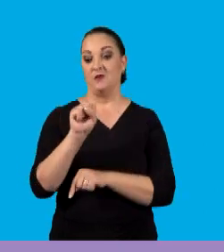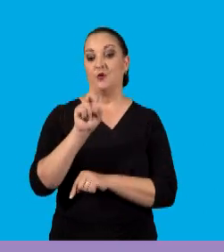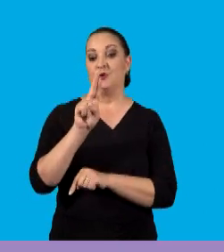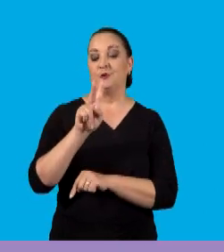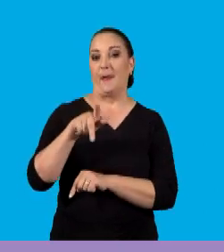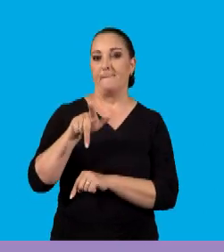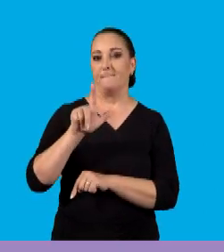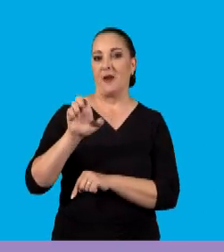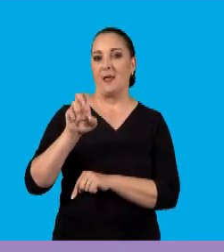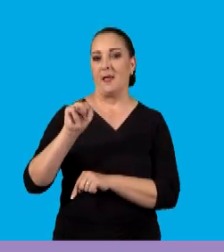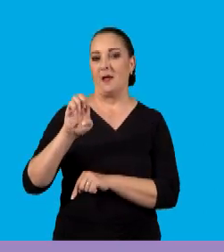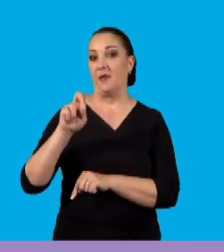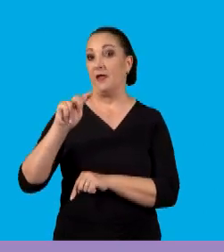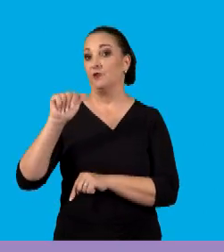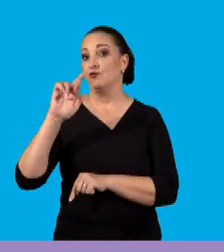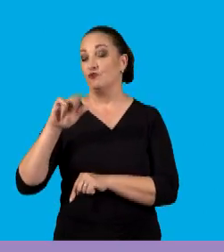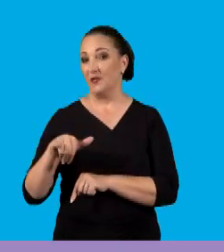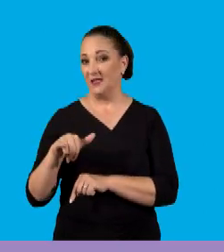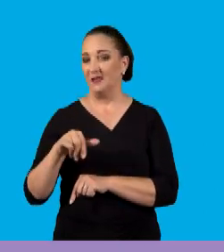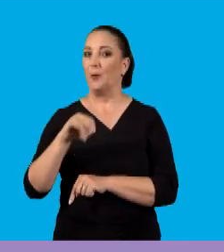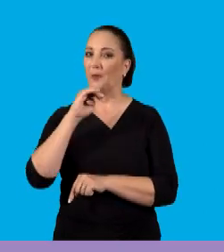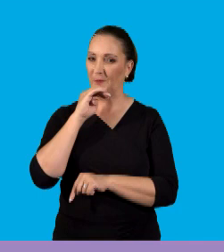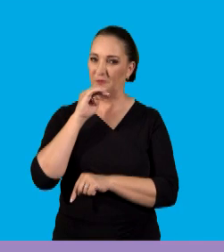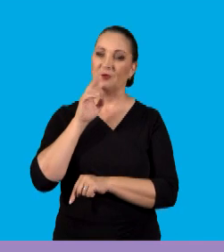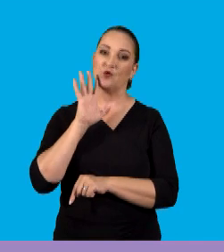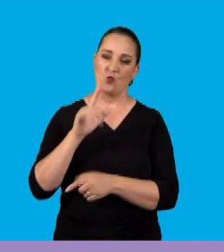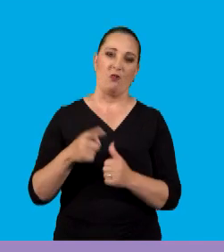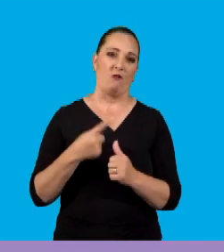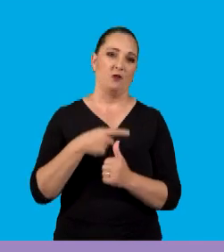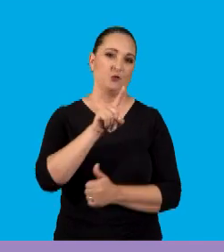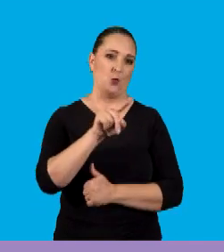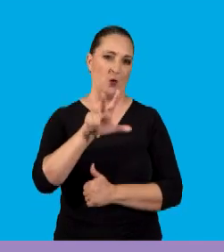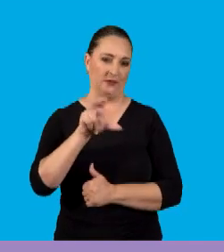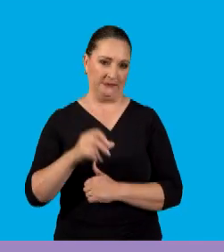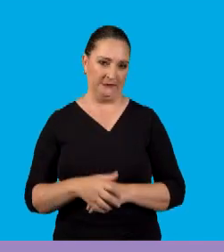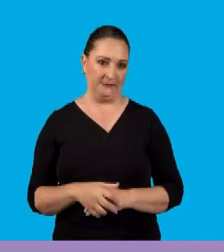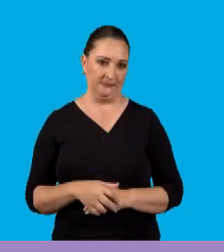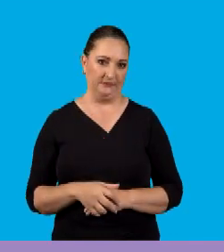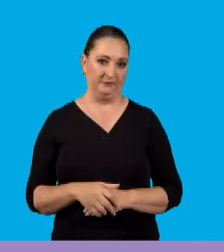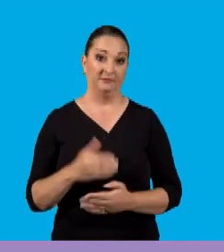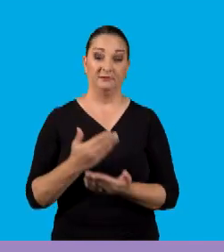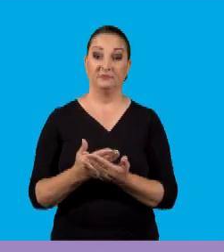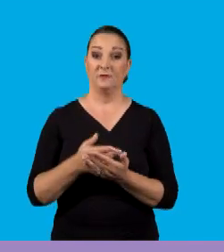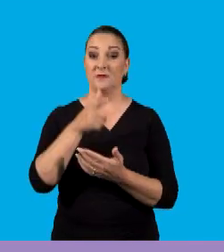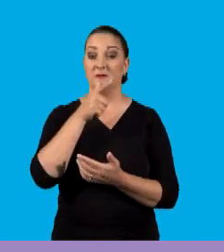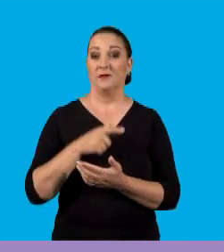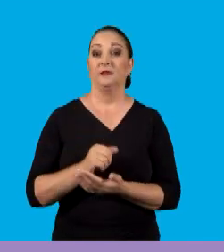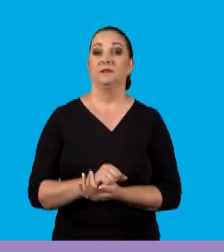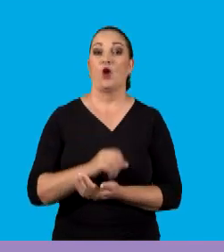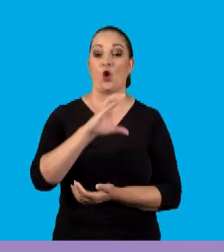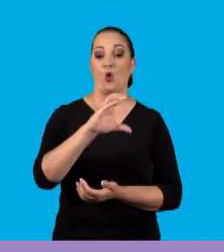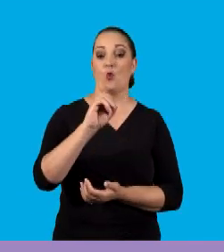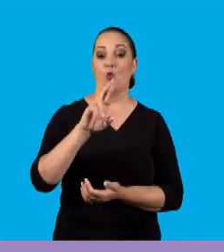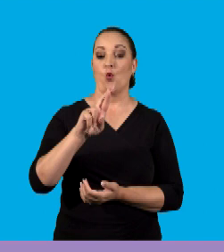supplementary angles give us 180. You could also use 75 as a corresponding angle